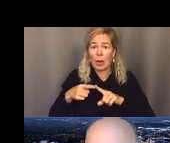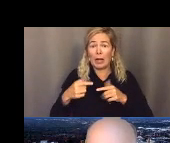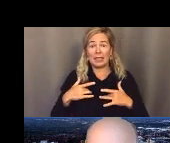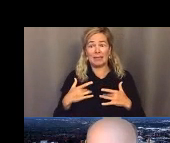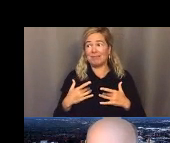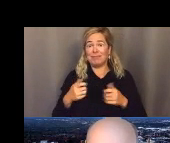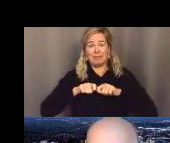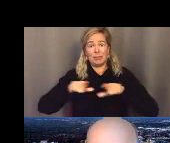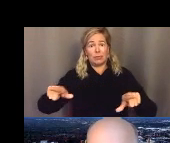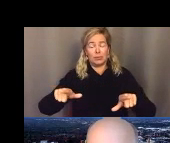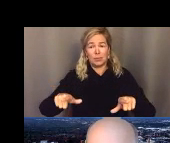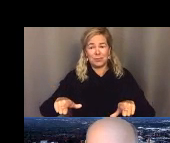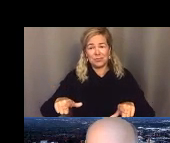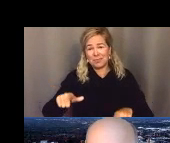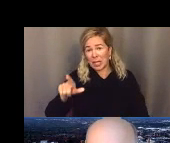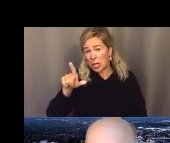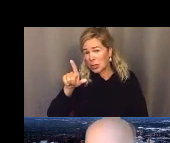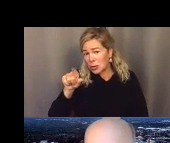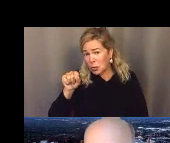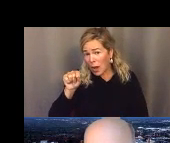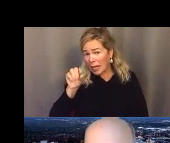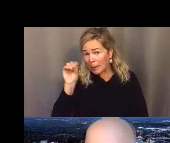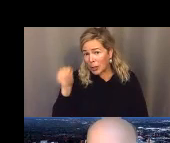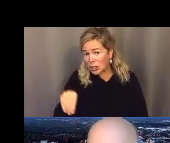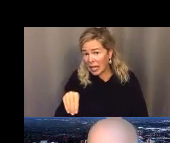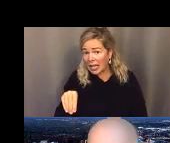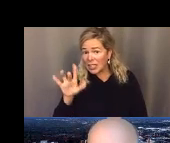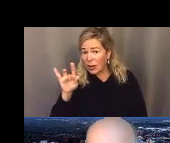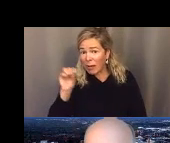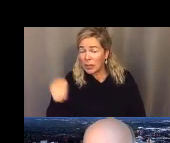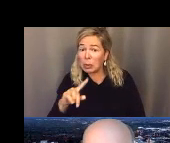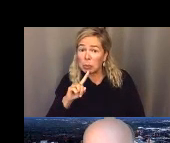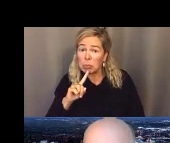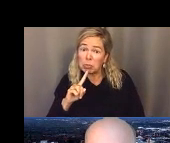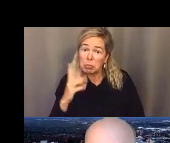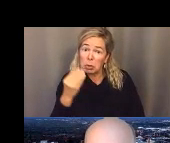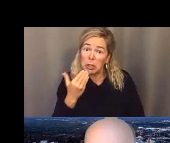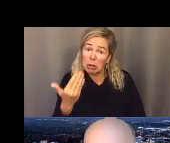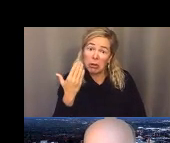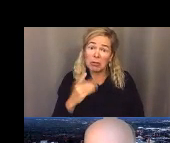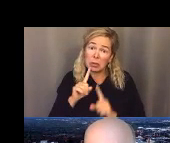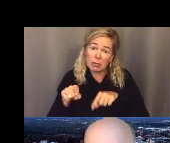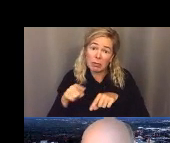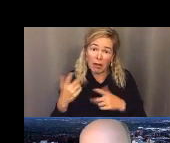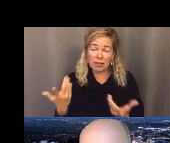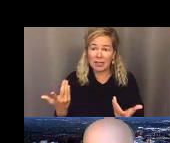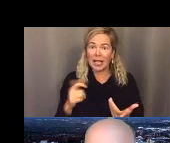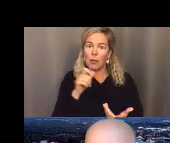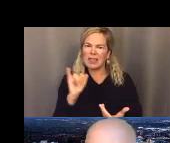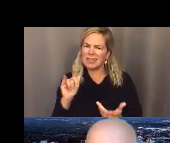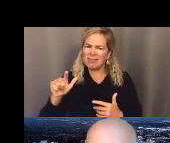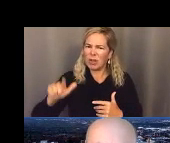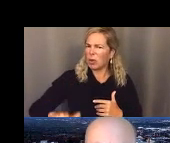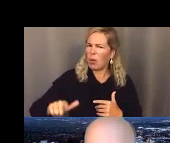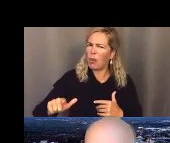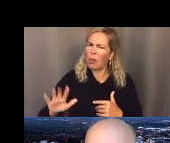workforce, 20%, 25% is actually pretty good in terms of the response rate. So it wasn't like we had a low response rate